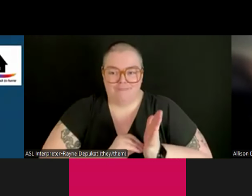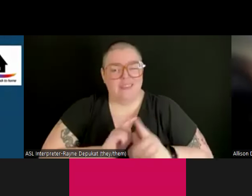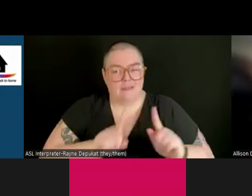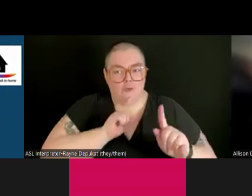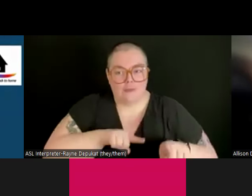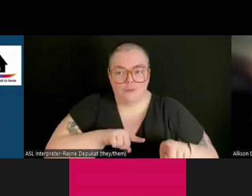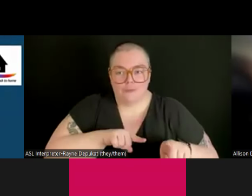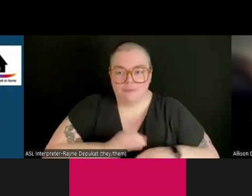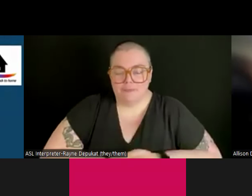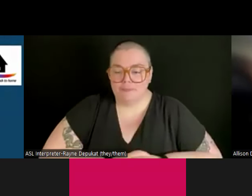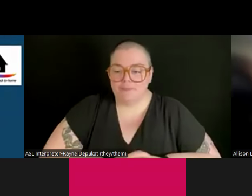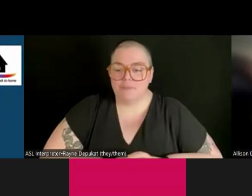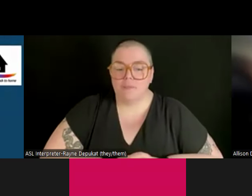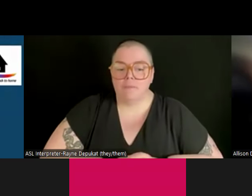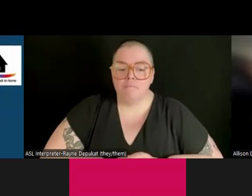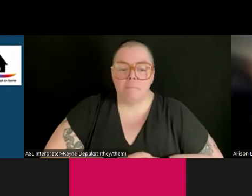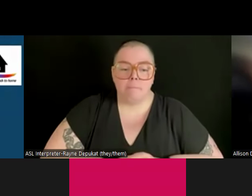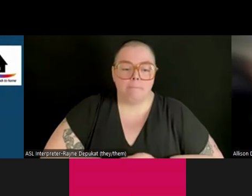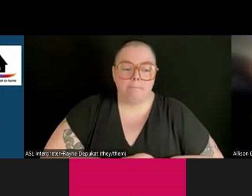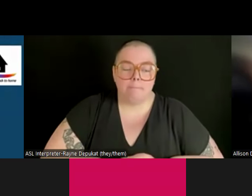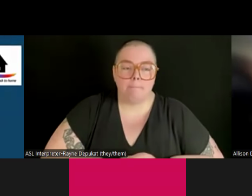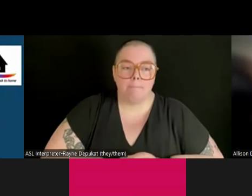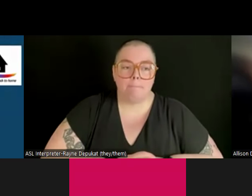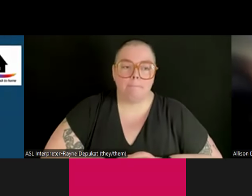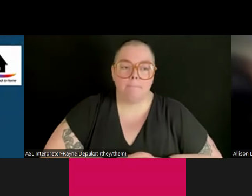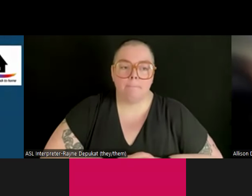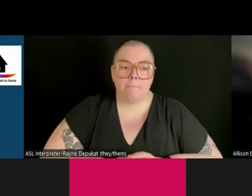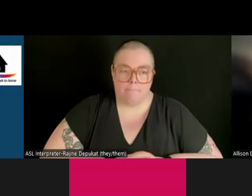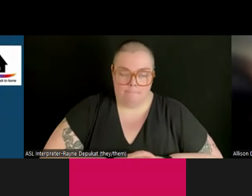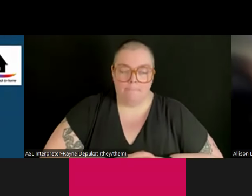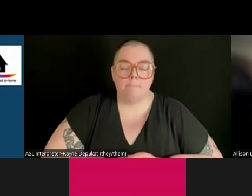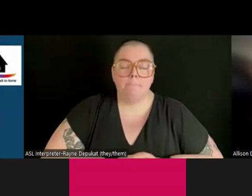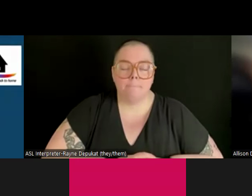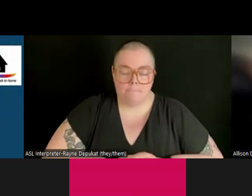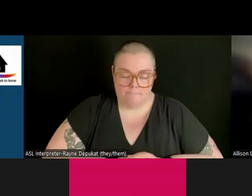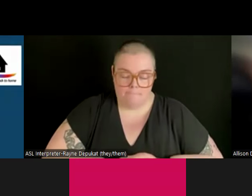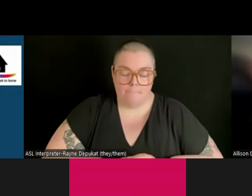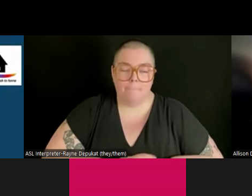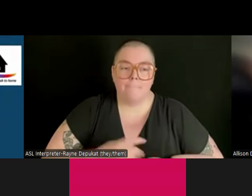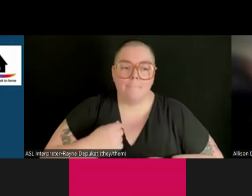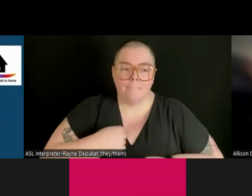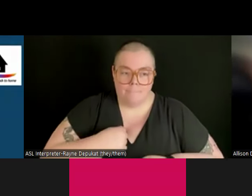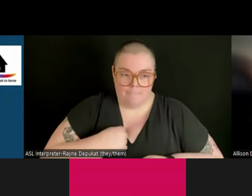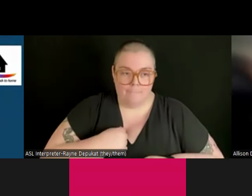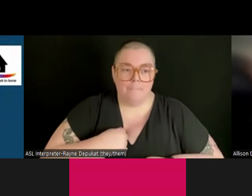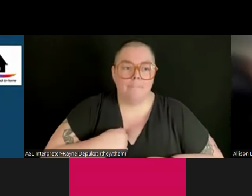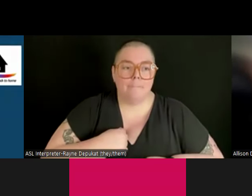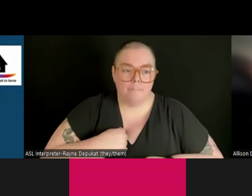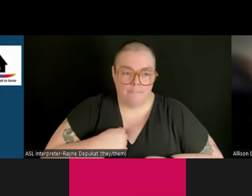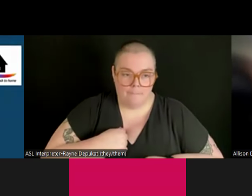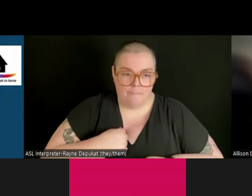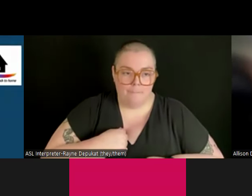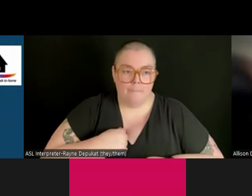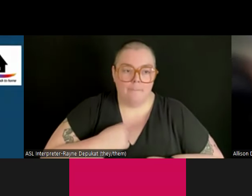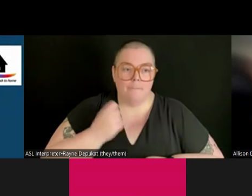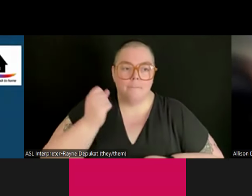So I understand that the housing authority is saying you will have more flexibility if you have a portable